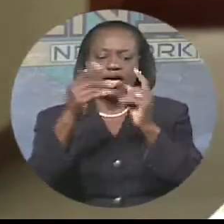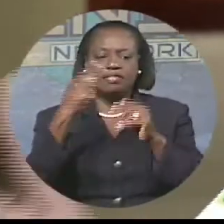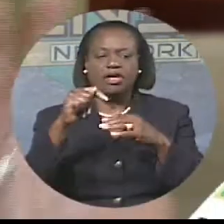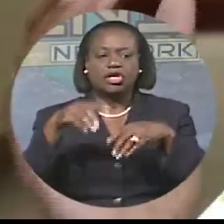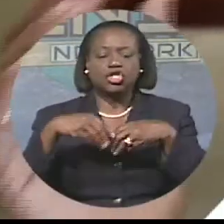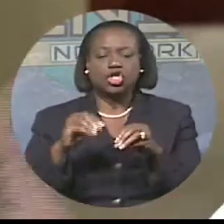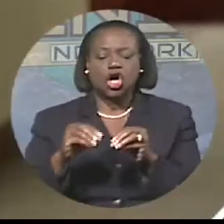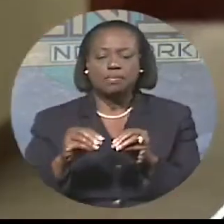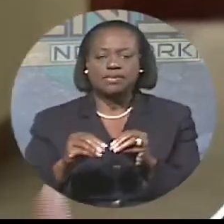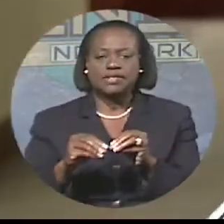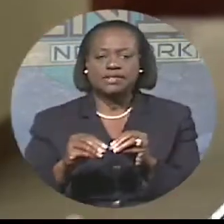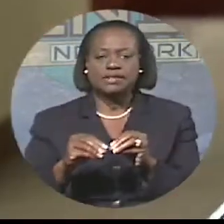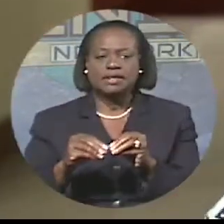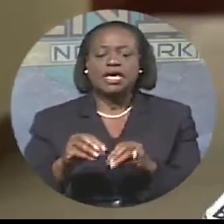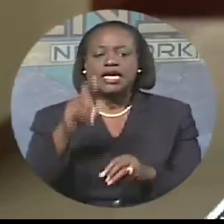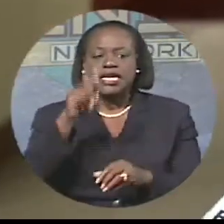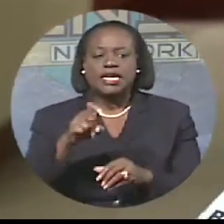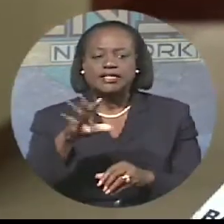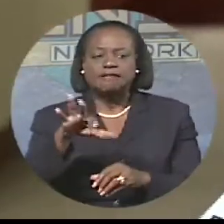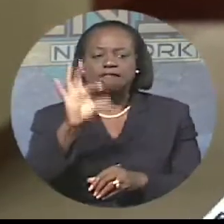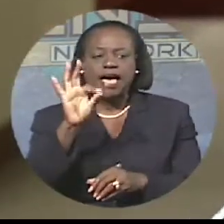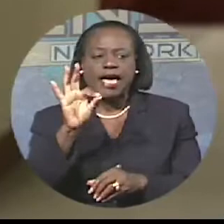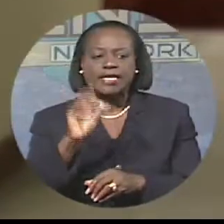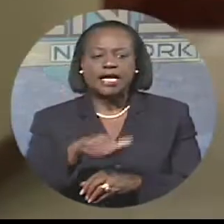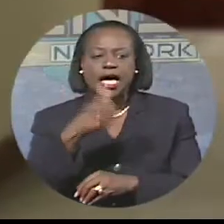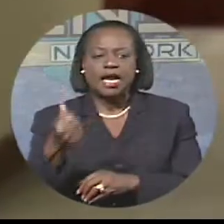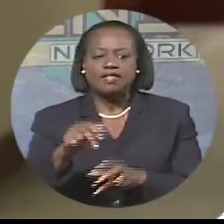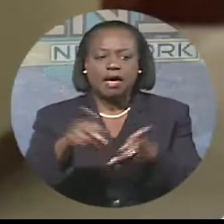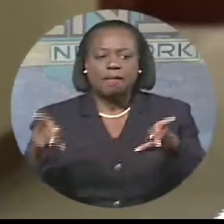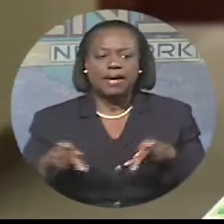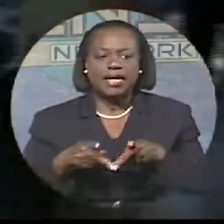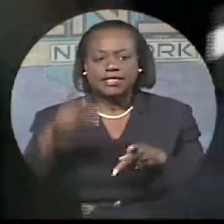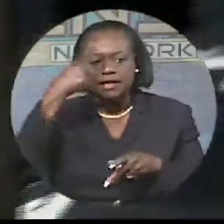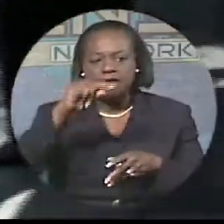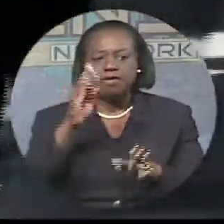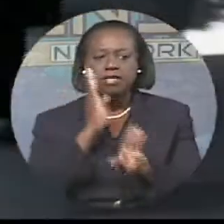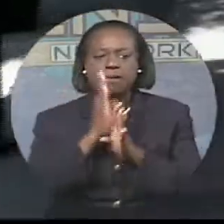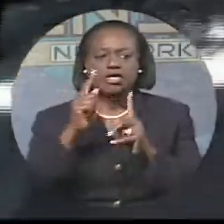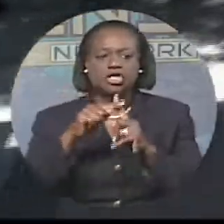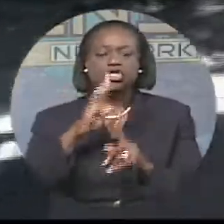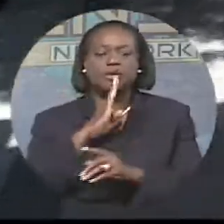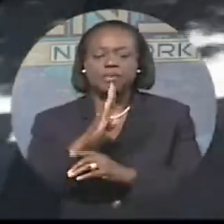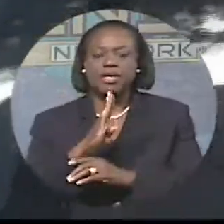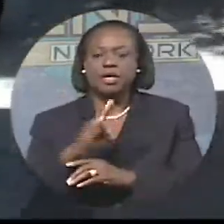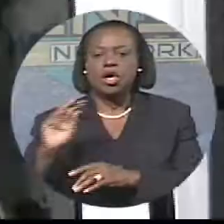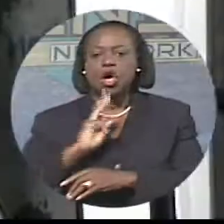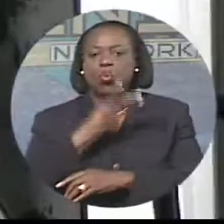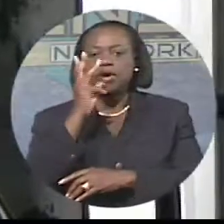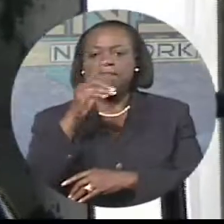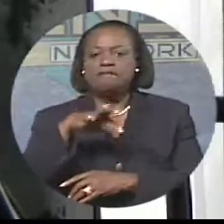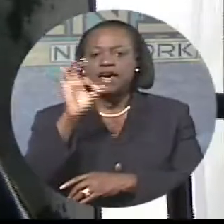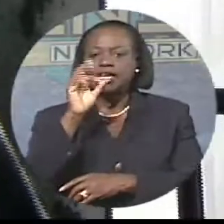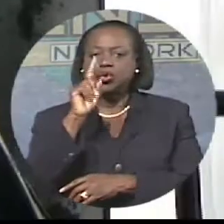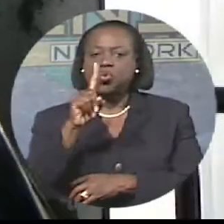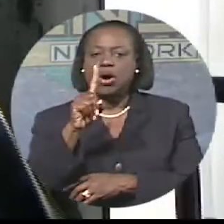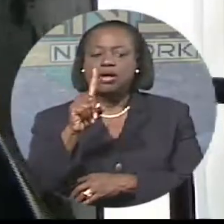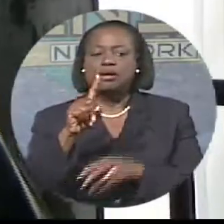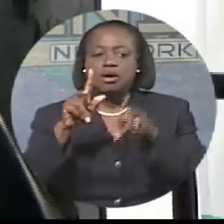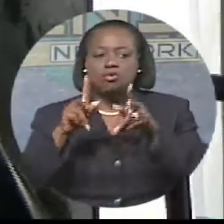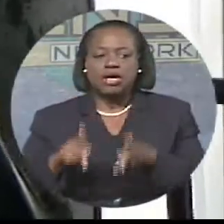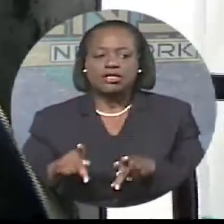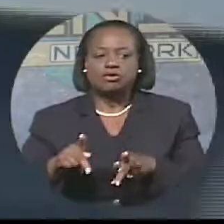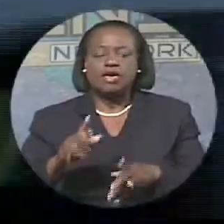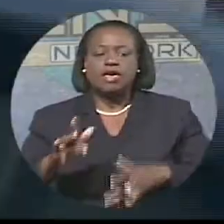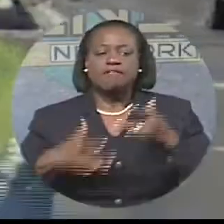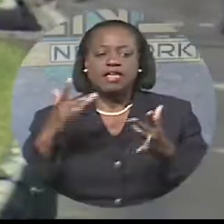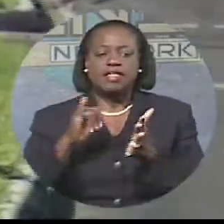buses, you know, find another place for them to be. We did find one resident who believes that bus drivers,